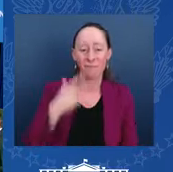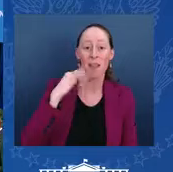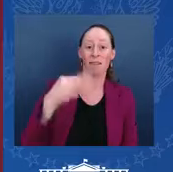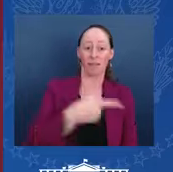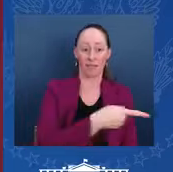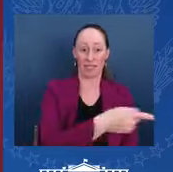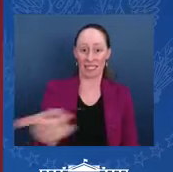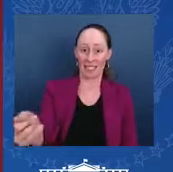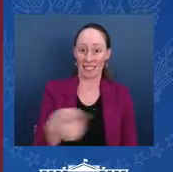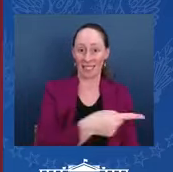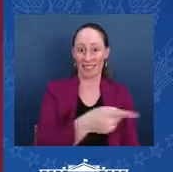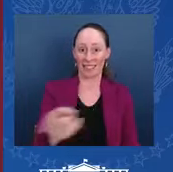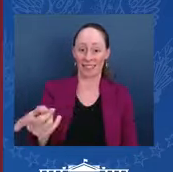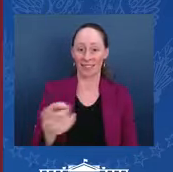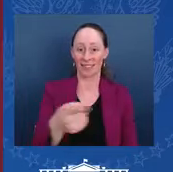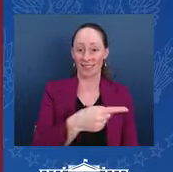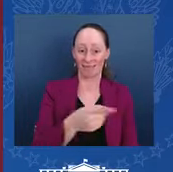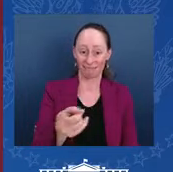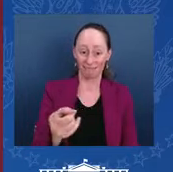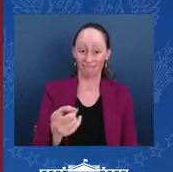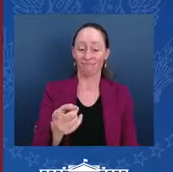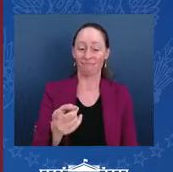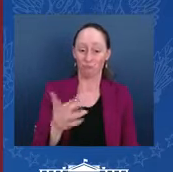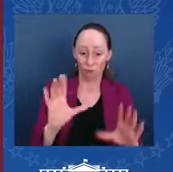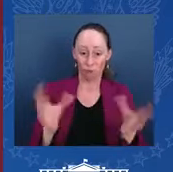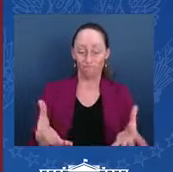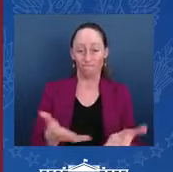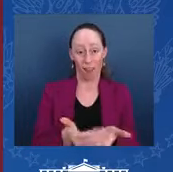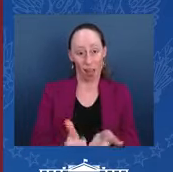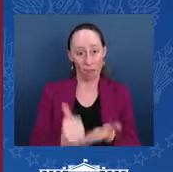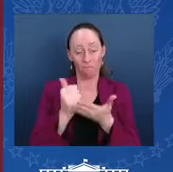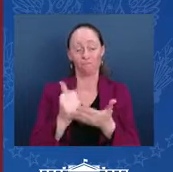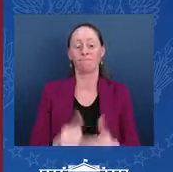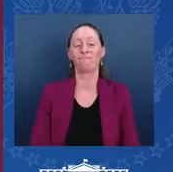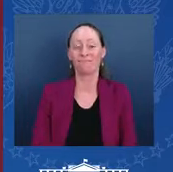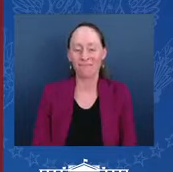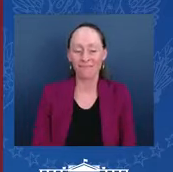Thanks to one of those laws,